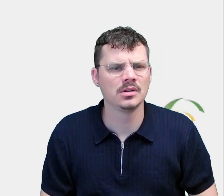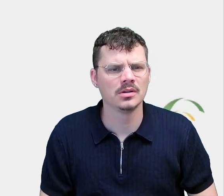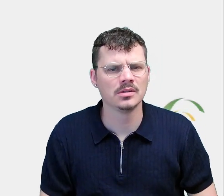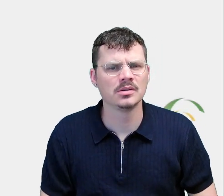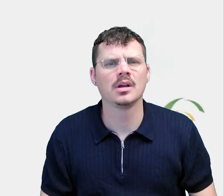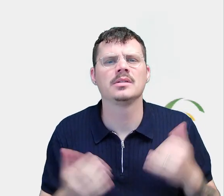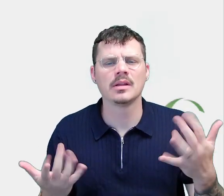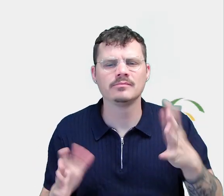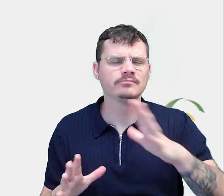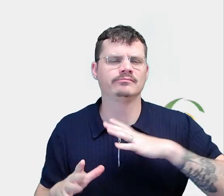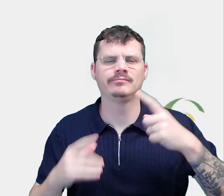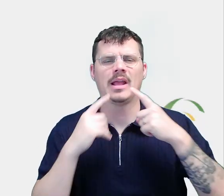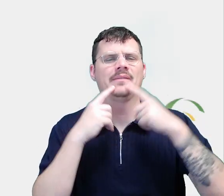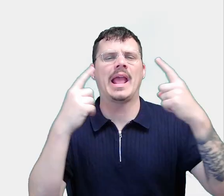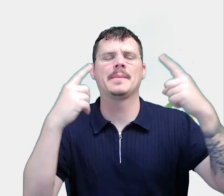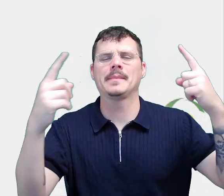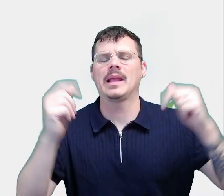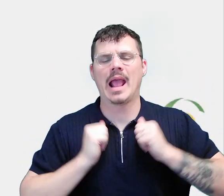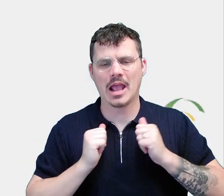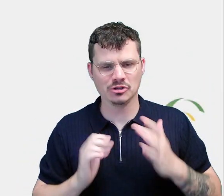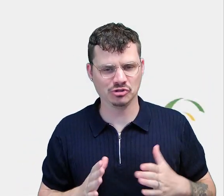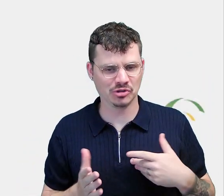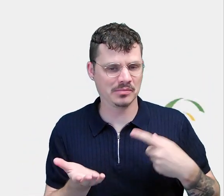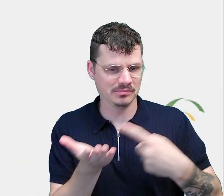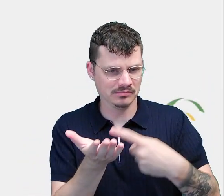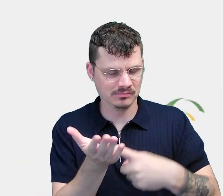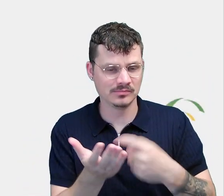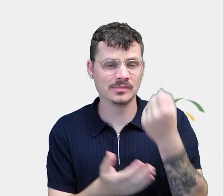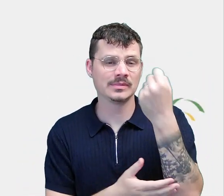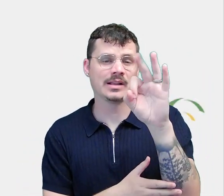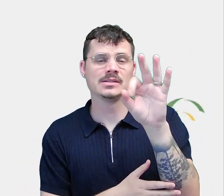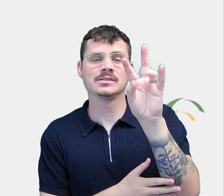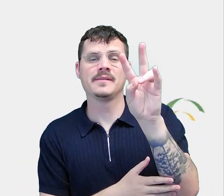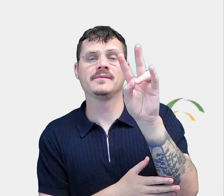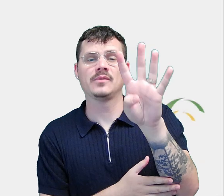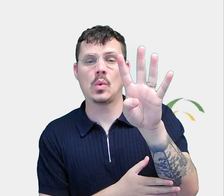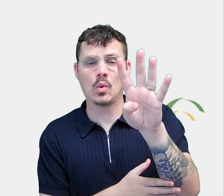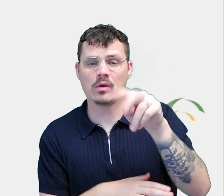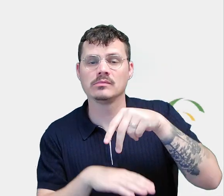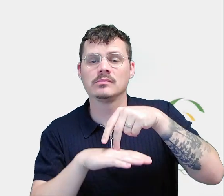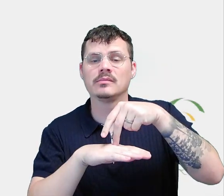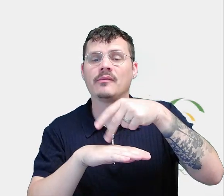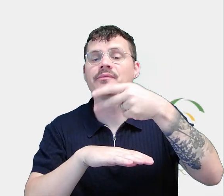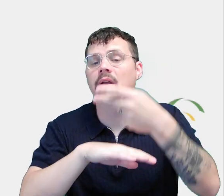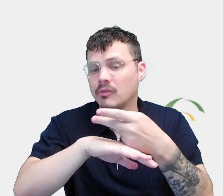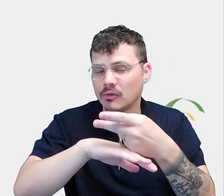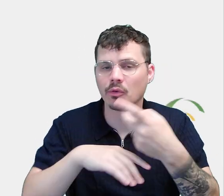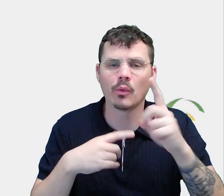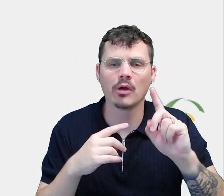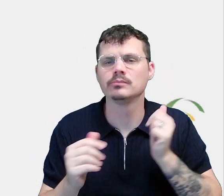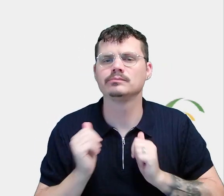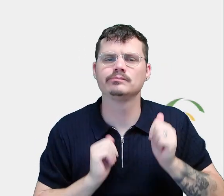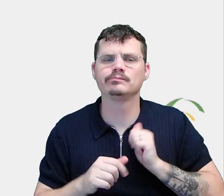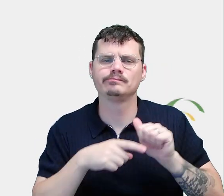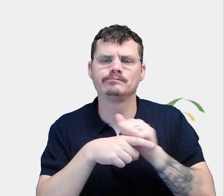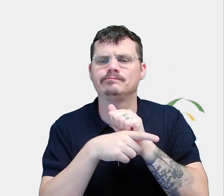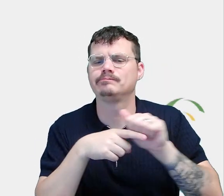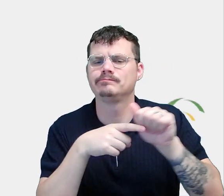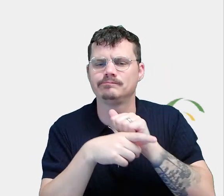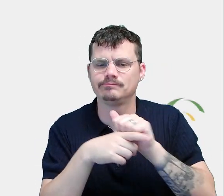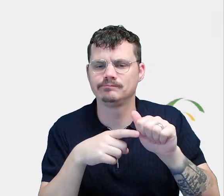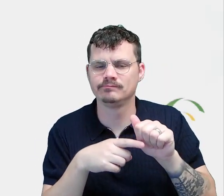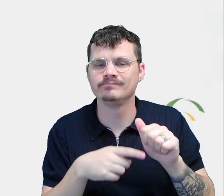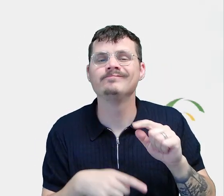Let's talk about a famous actor. In 1974, he fell while he was rehearsing a play. He